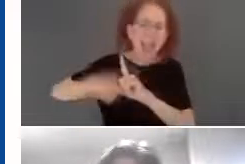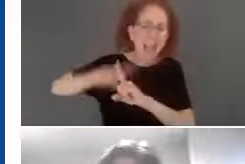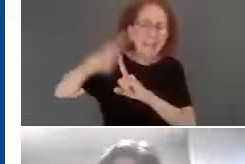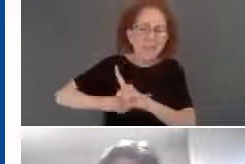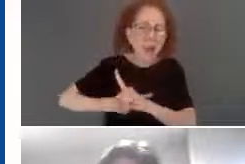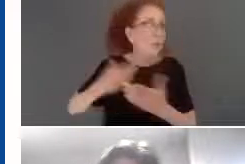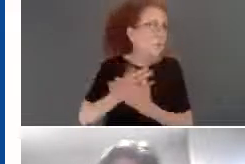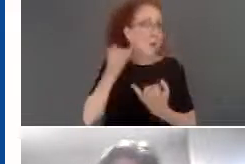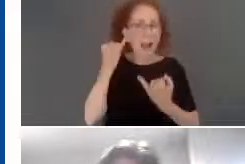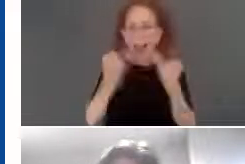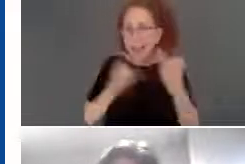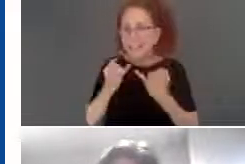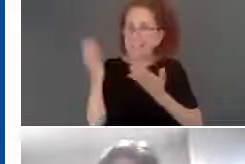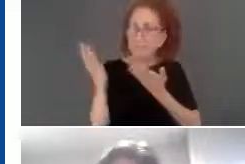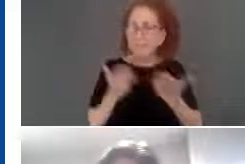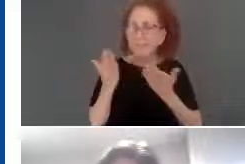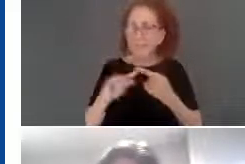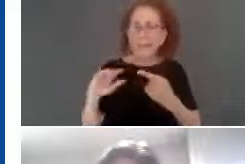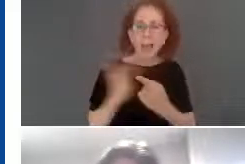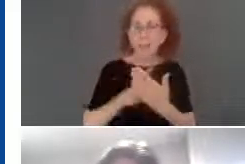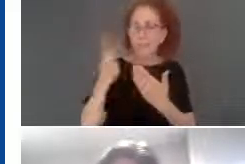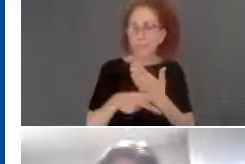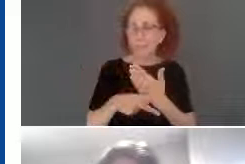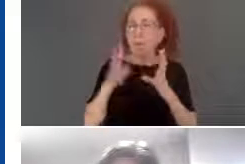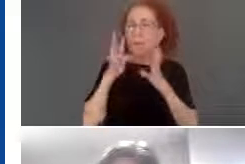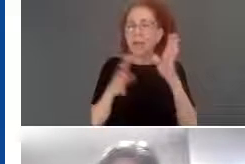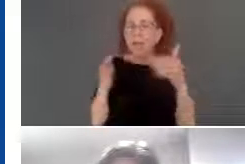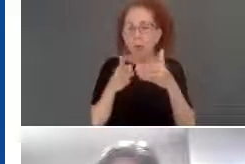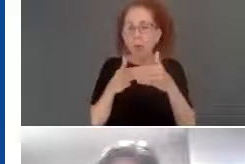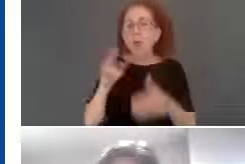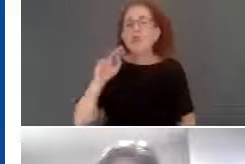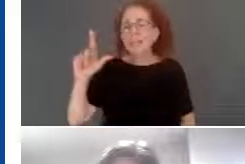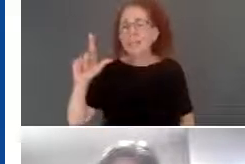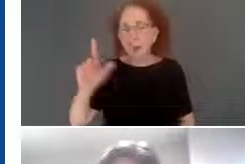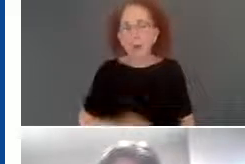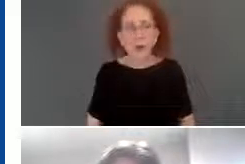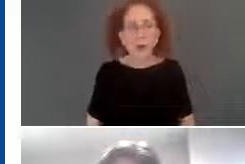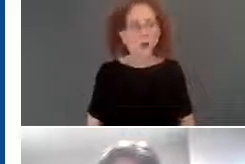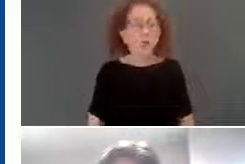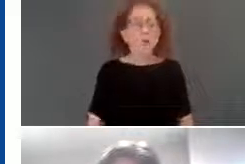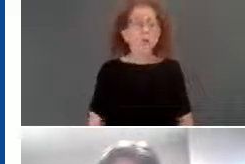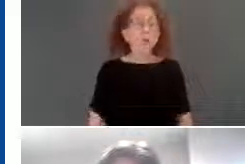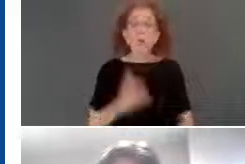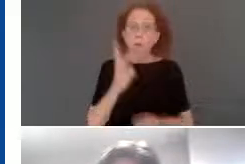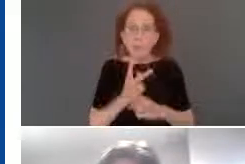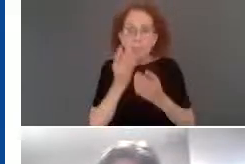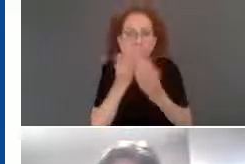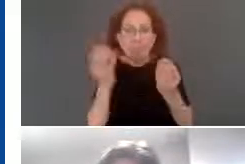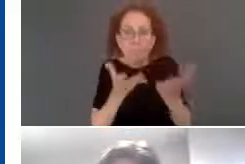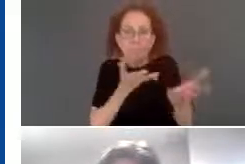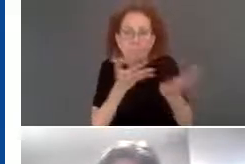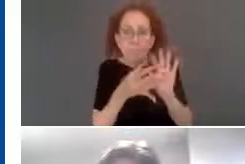fresh ideas to our Bounce Back Philly Creative Corner. It's a newsletter designed to keep people engaged and create a sense